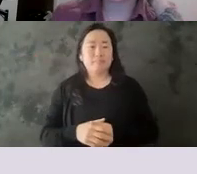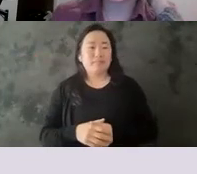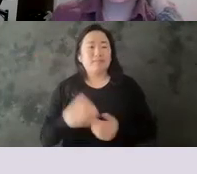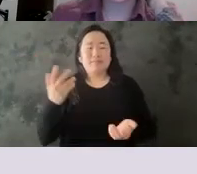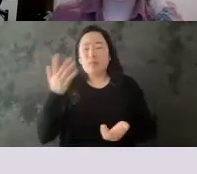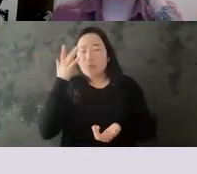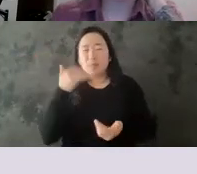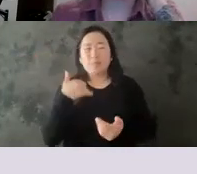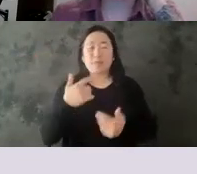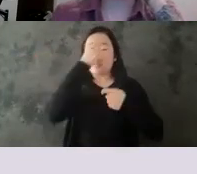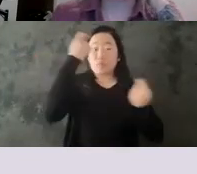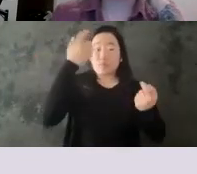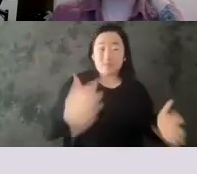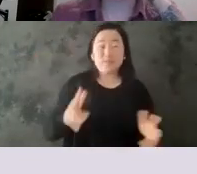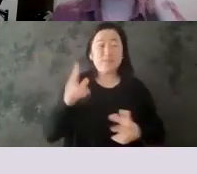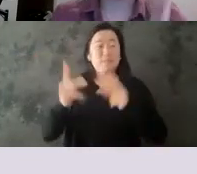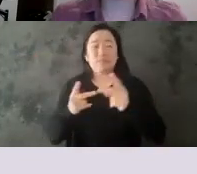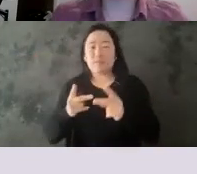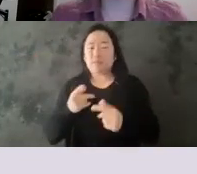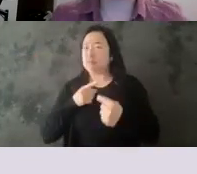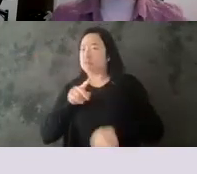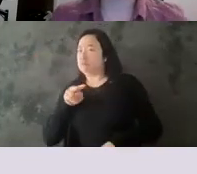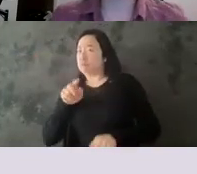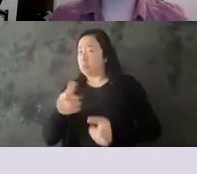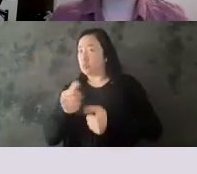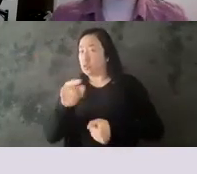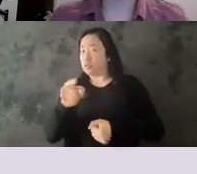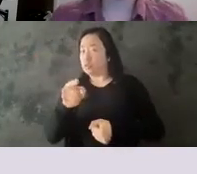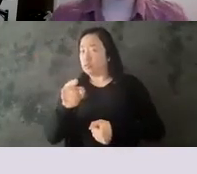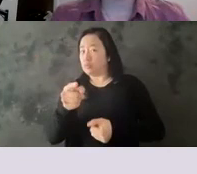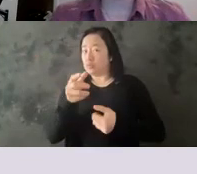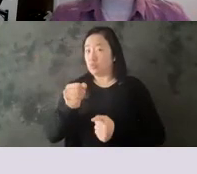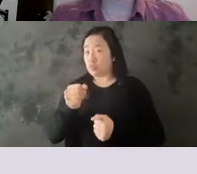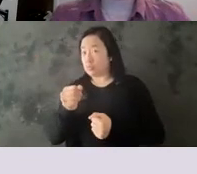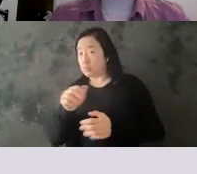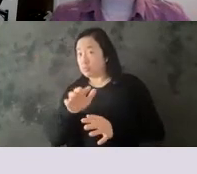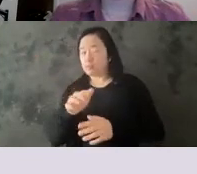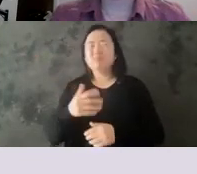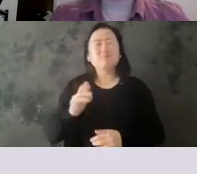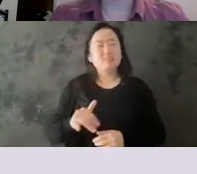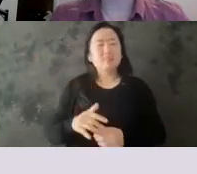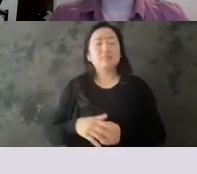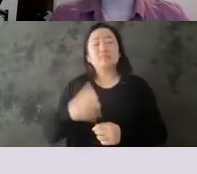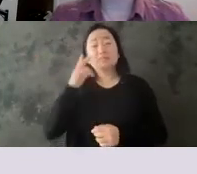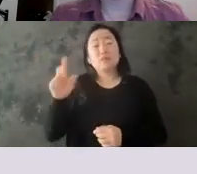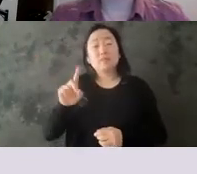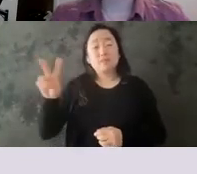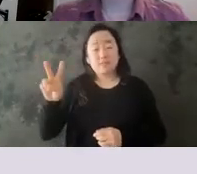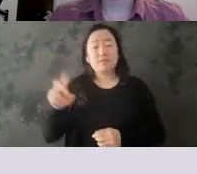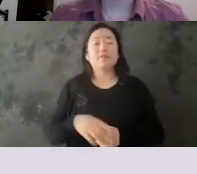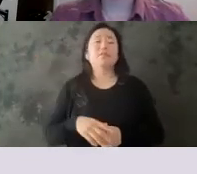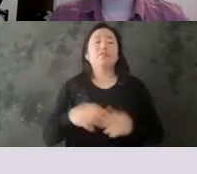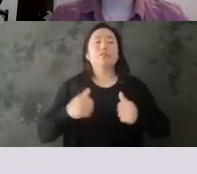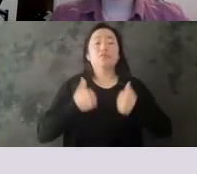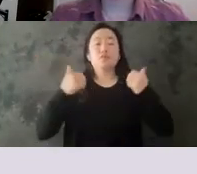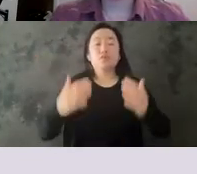else after trauma. Also, sometimes with domestic violence, we see that the survivor's partner doesn't allow them to